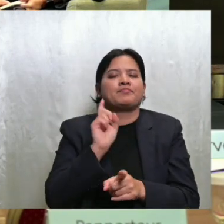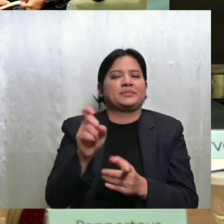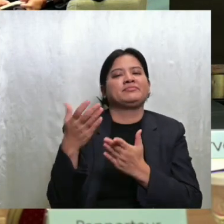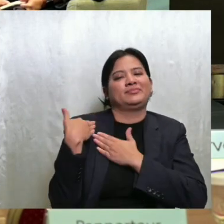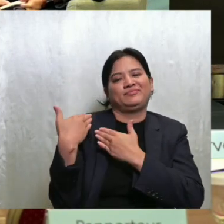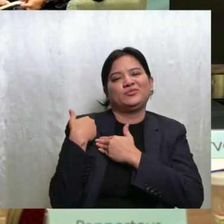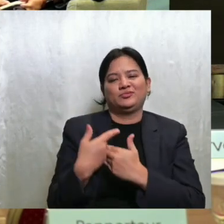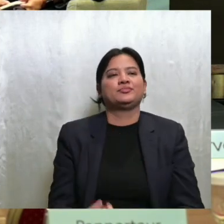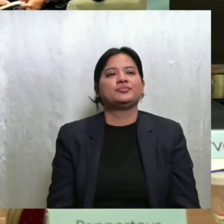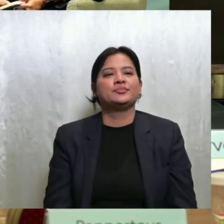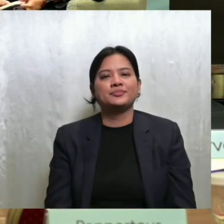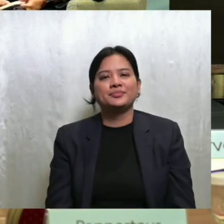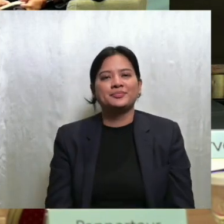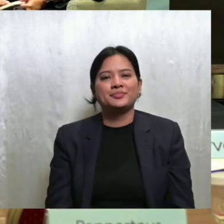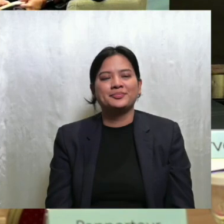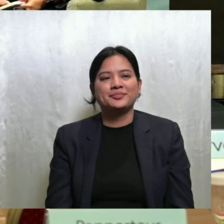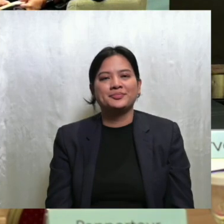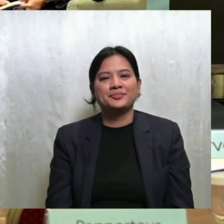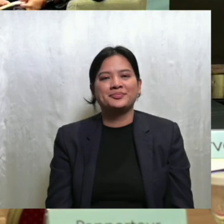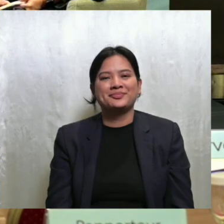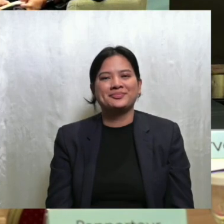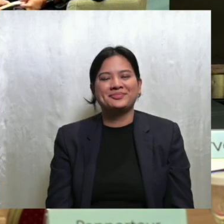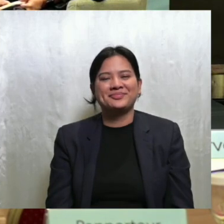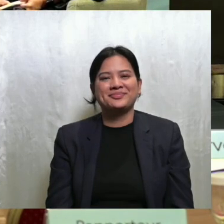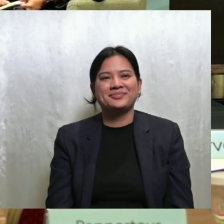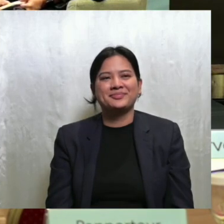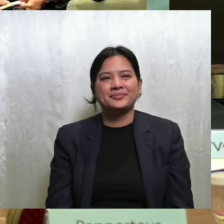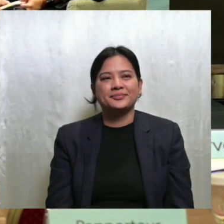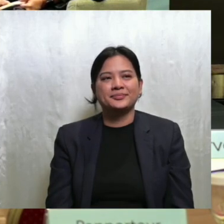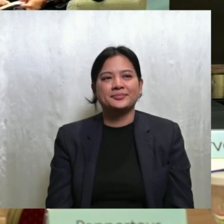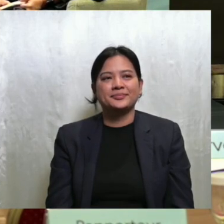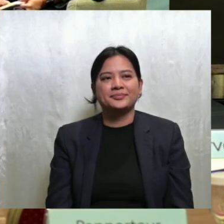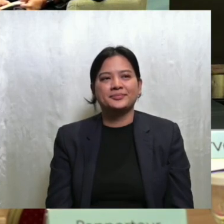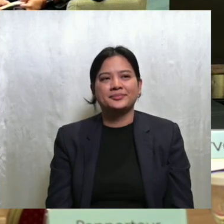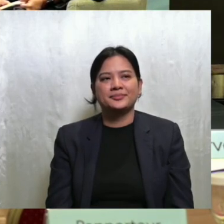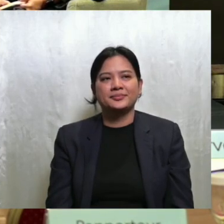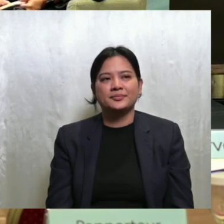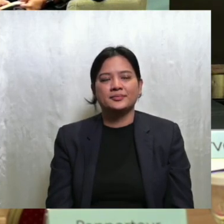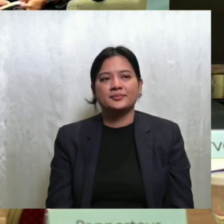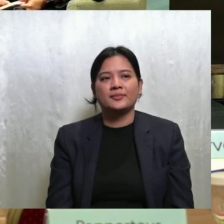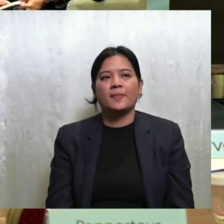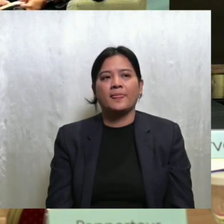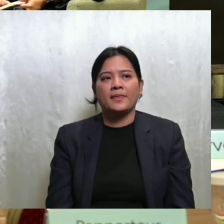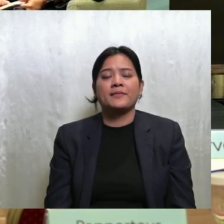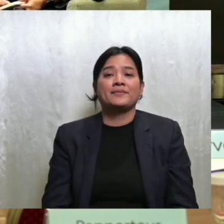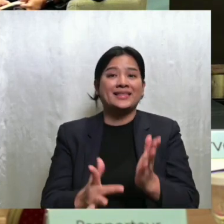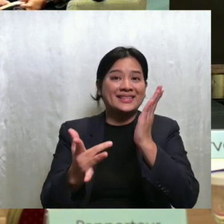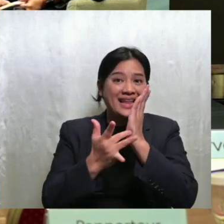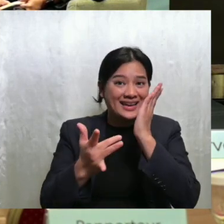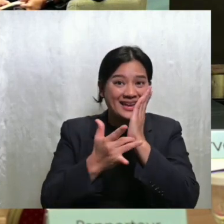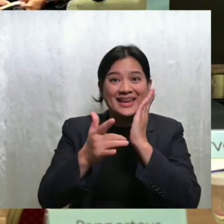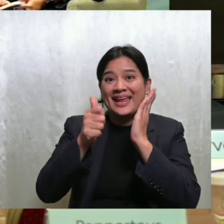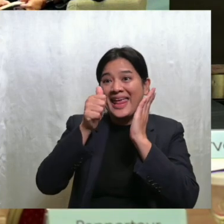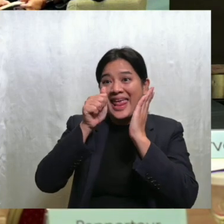not trying to get to the moon tomorrow with AI. It's more about thinking about what's impactful. So thank you for that. And